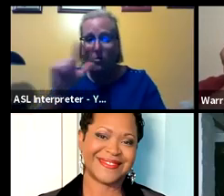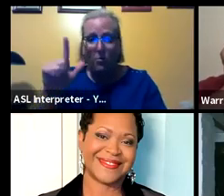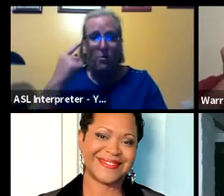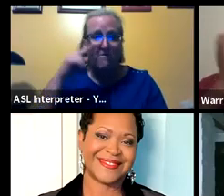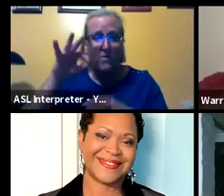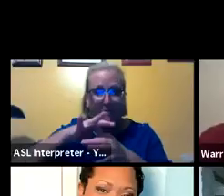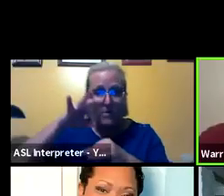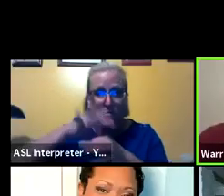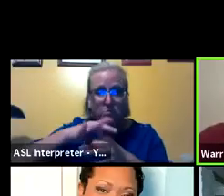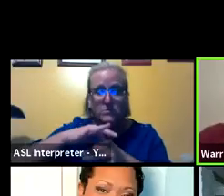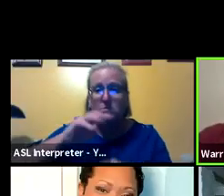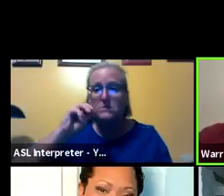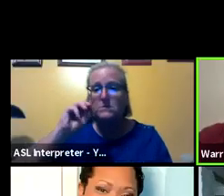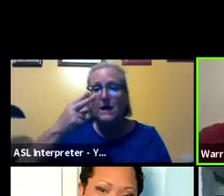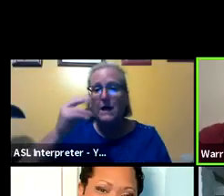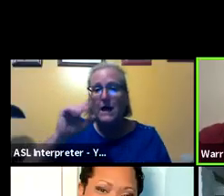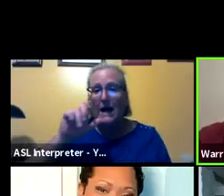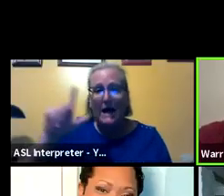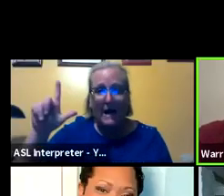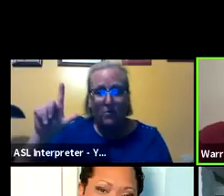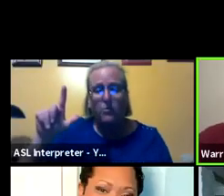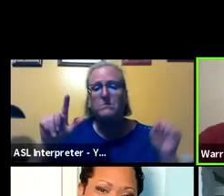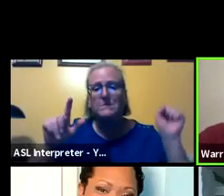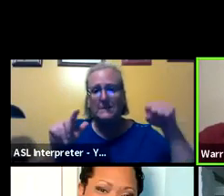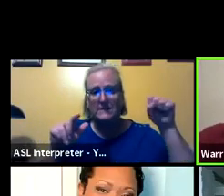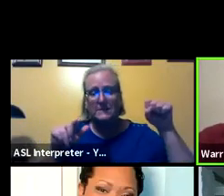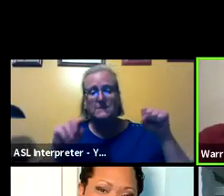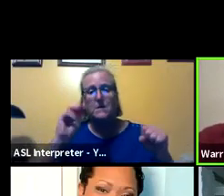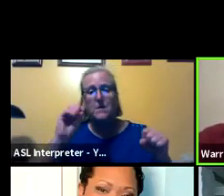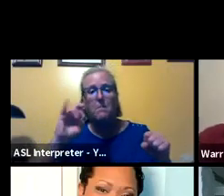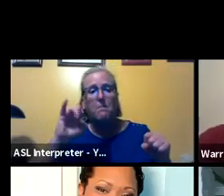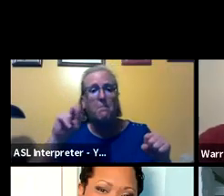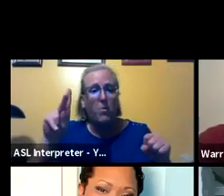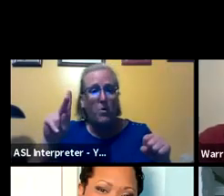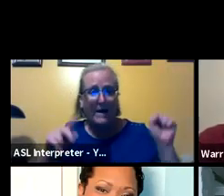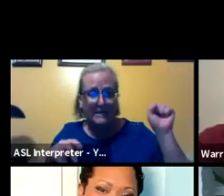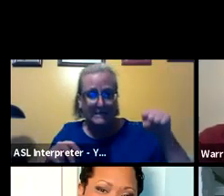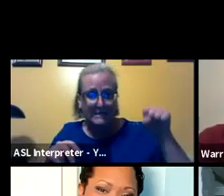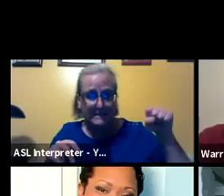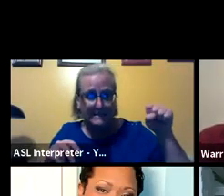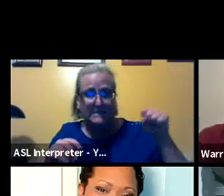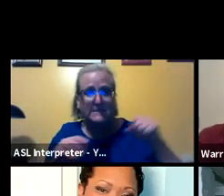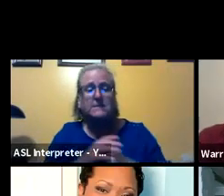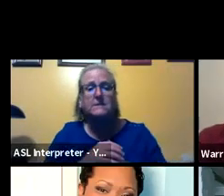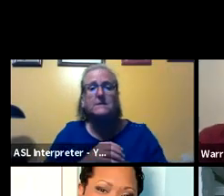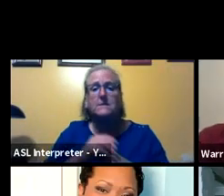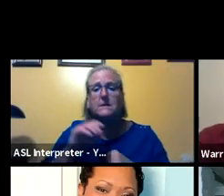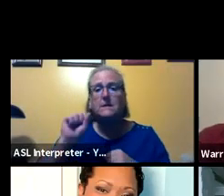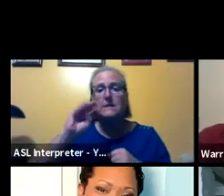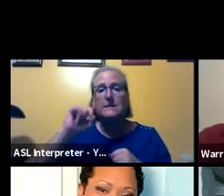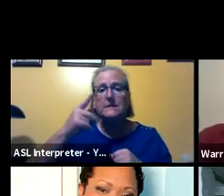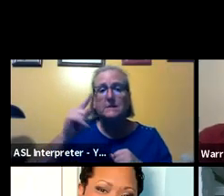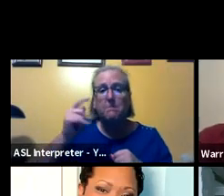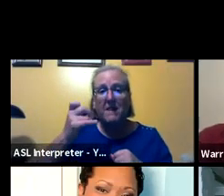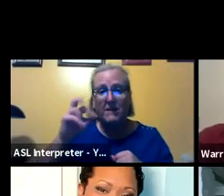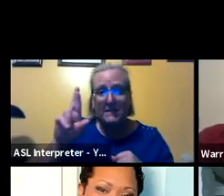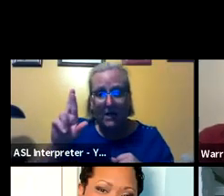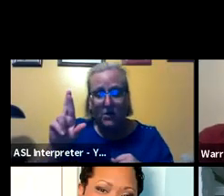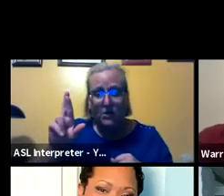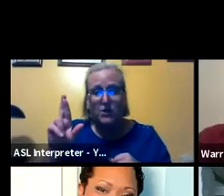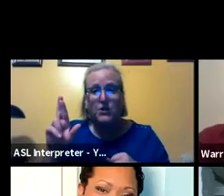Howell? Warren Howell, yes. Mrs. Moriak? Monica Moriak, yes. Mrs. Smith-Tucker?